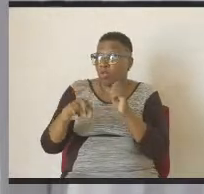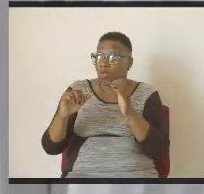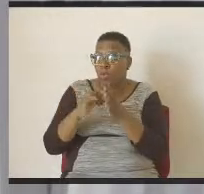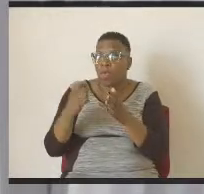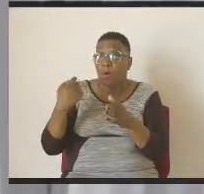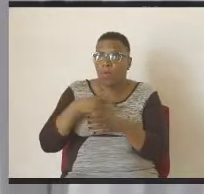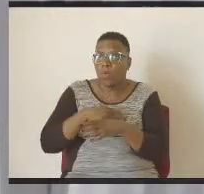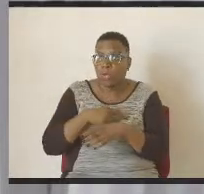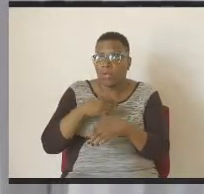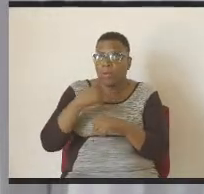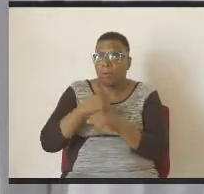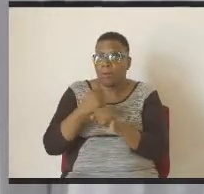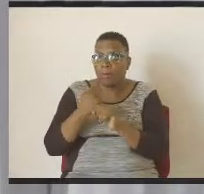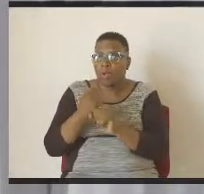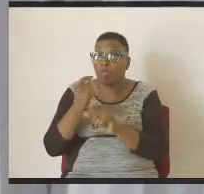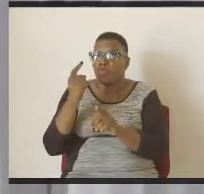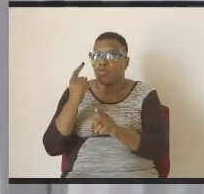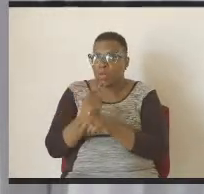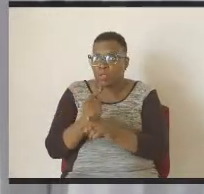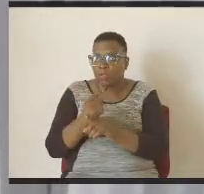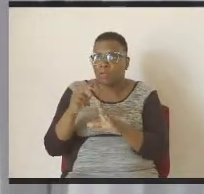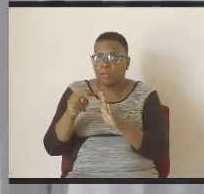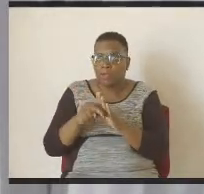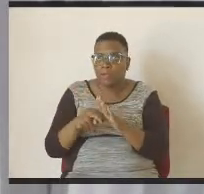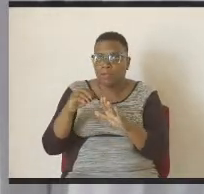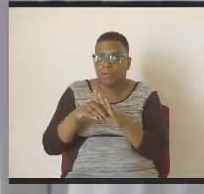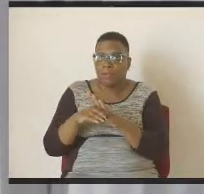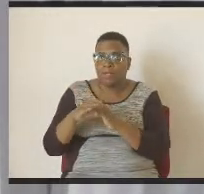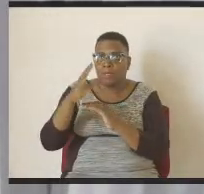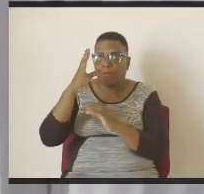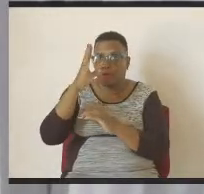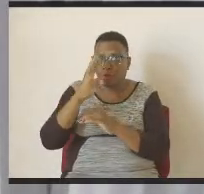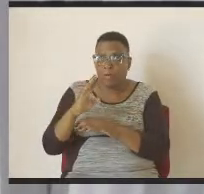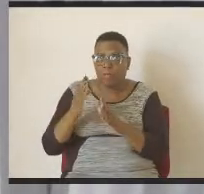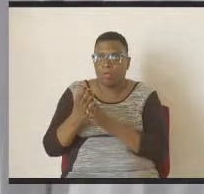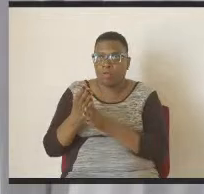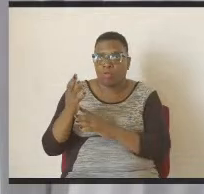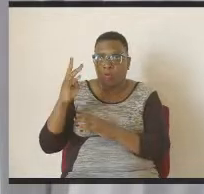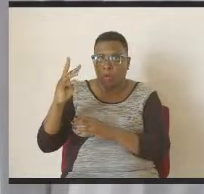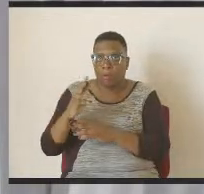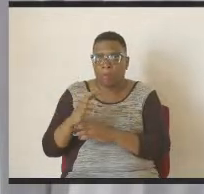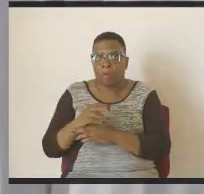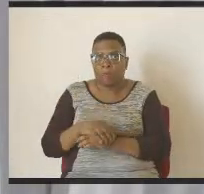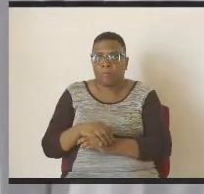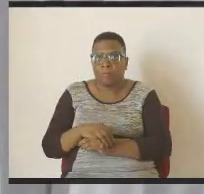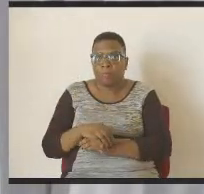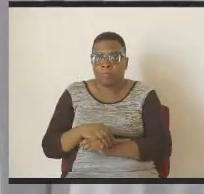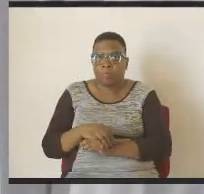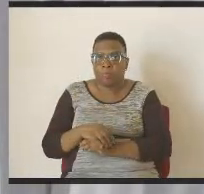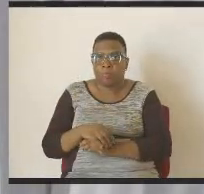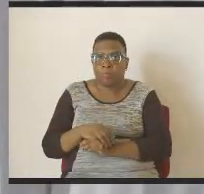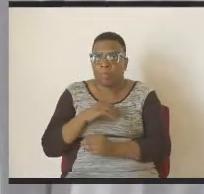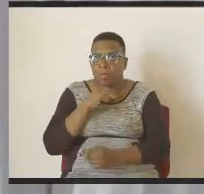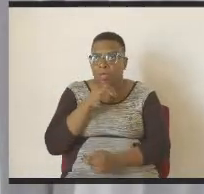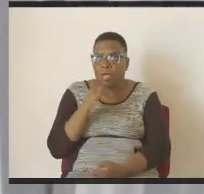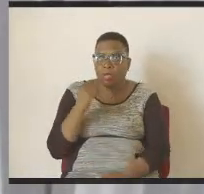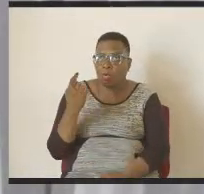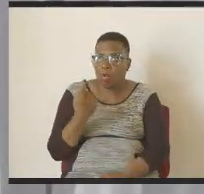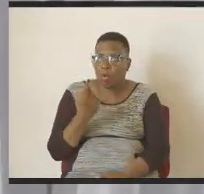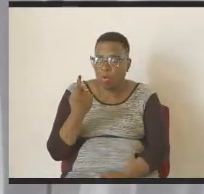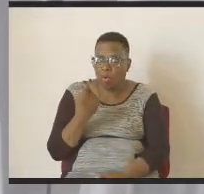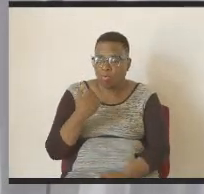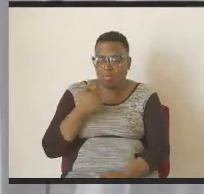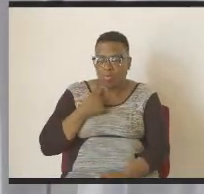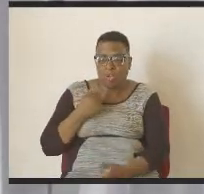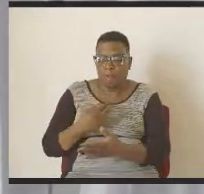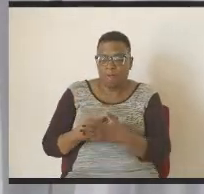of God in him. We have righteousness through Christ, not our own self-righteousness,